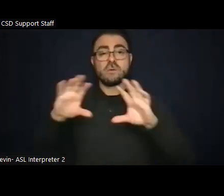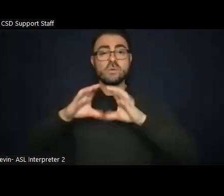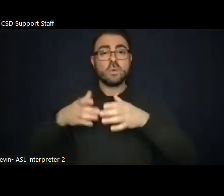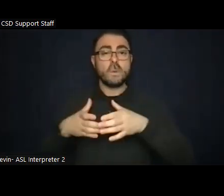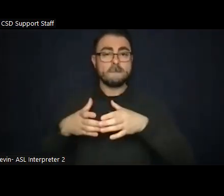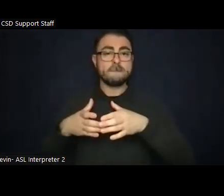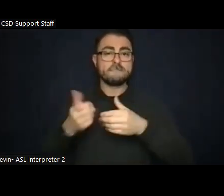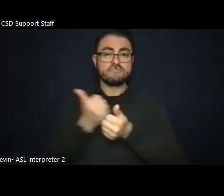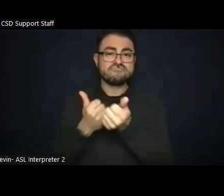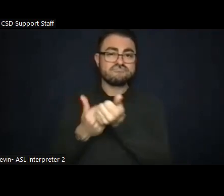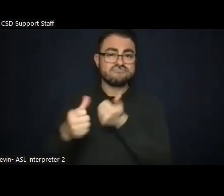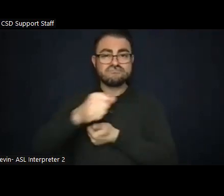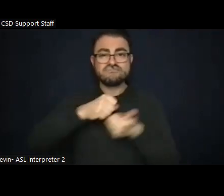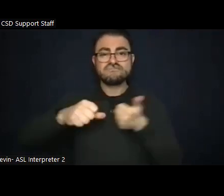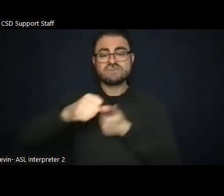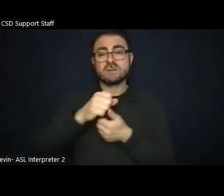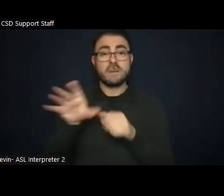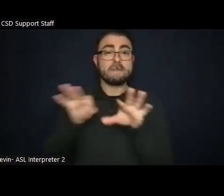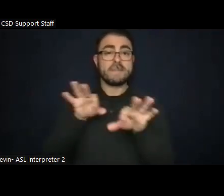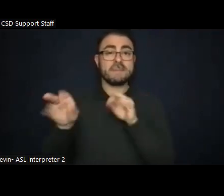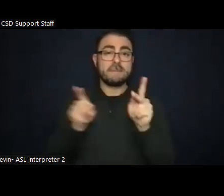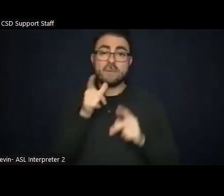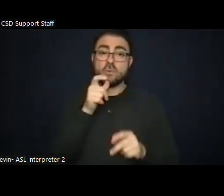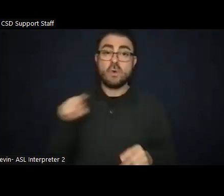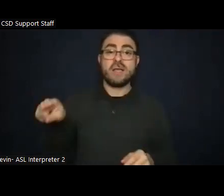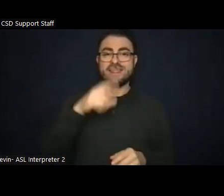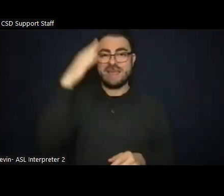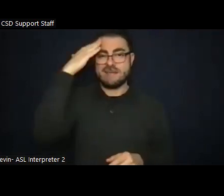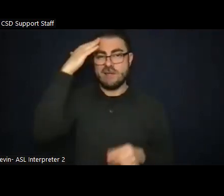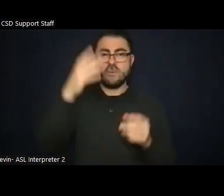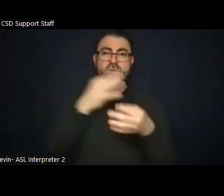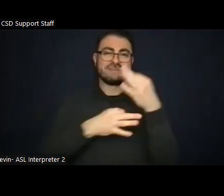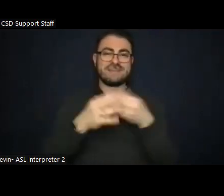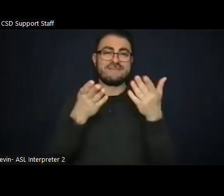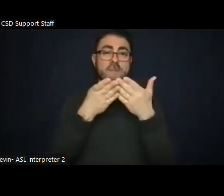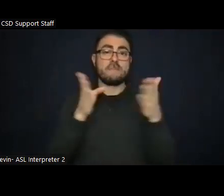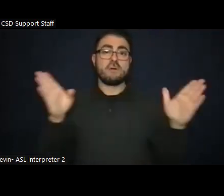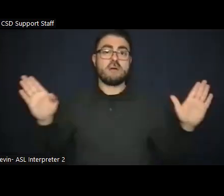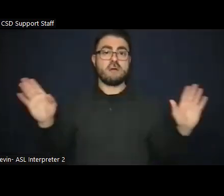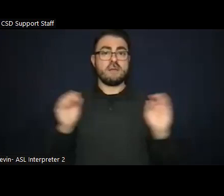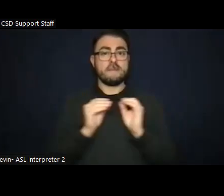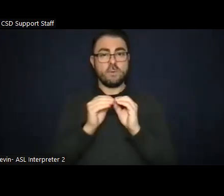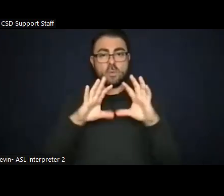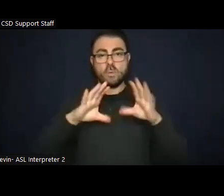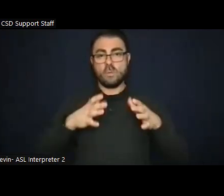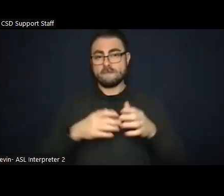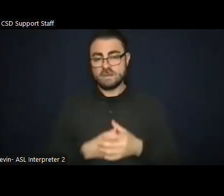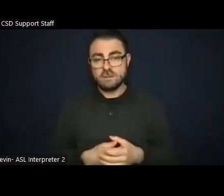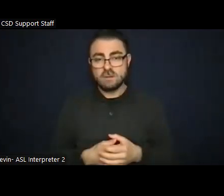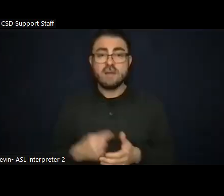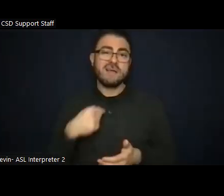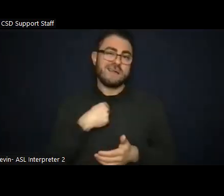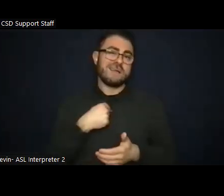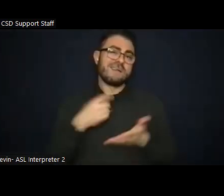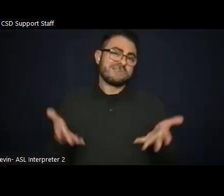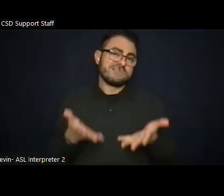know, picking more people who they know instead of having a broader group. And I would encourage you to look at